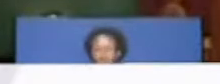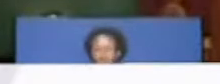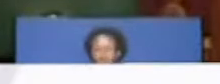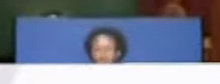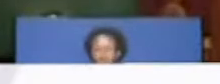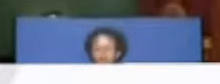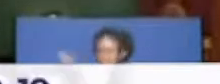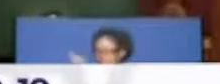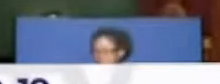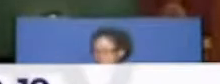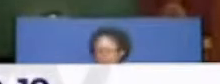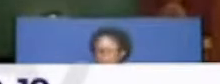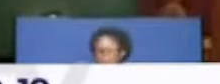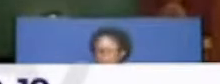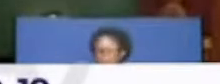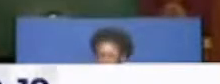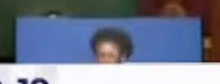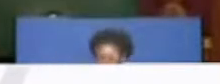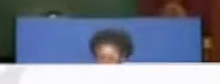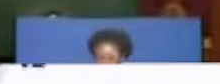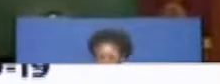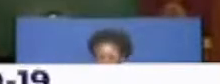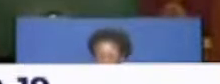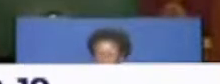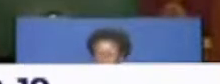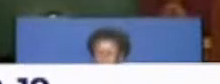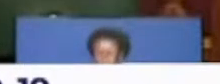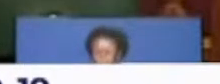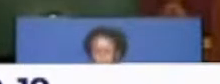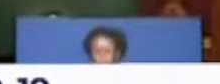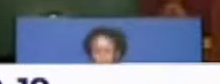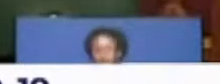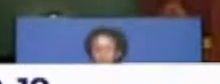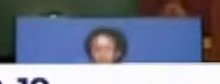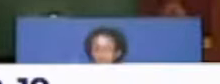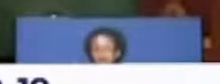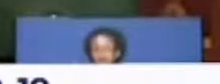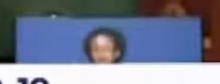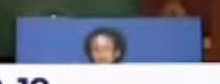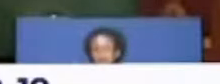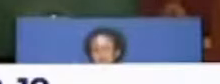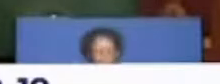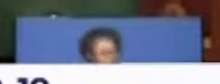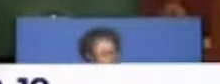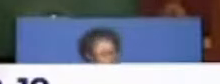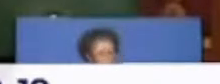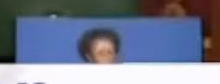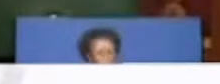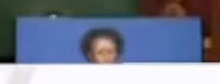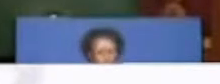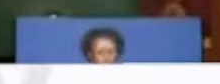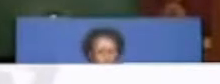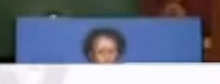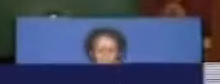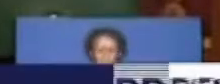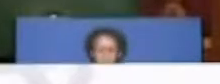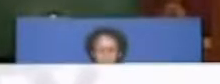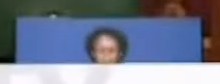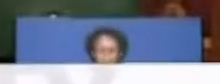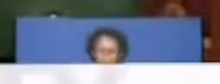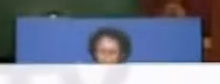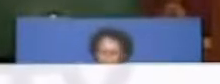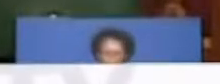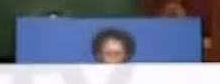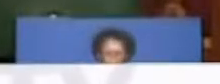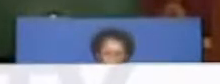one. Rather than allowing the nation to succumb to COVID fatigue, we came together and galvanized our people